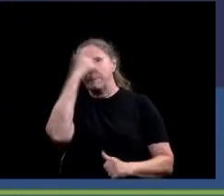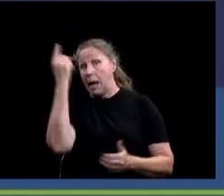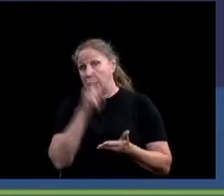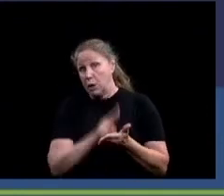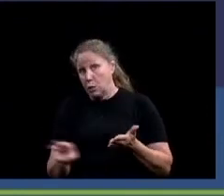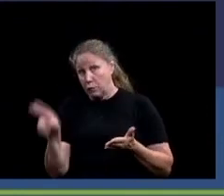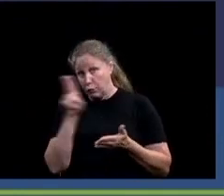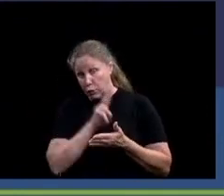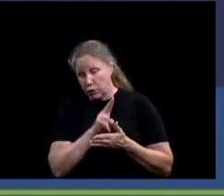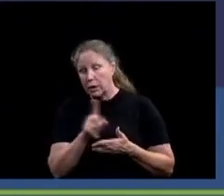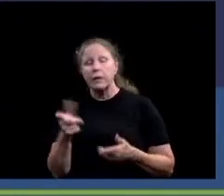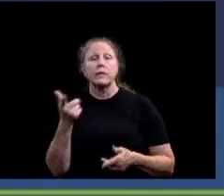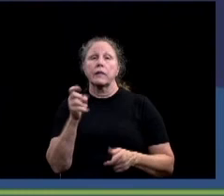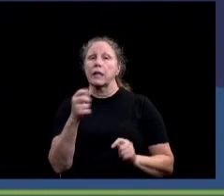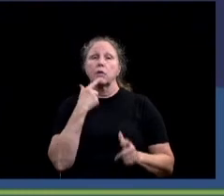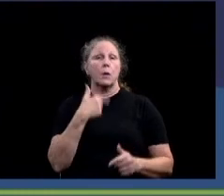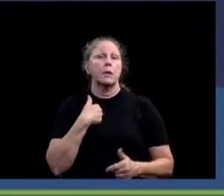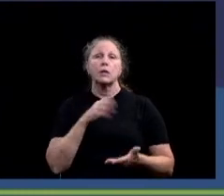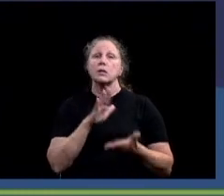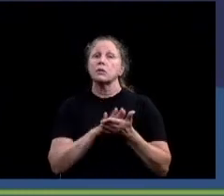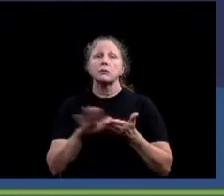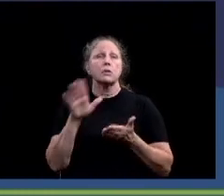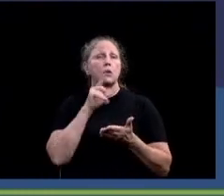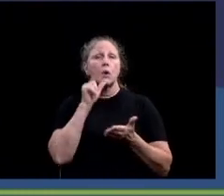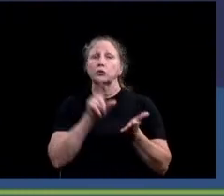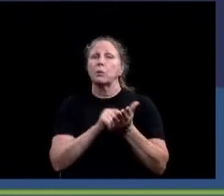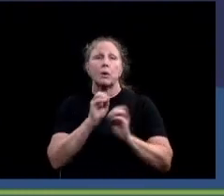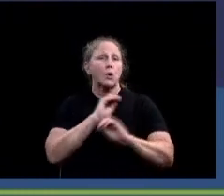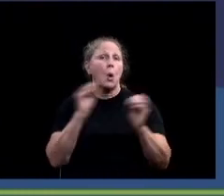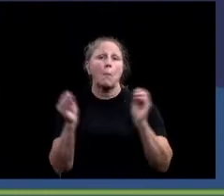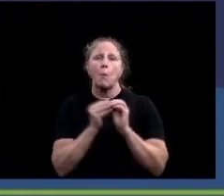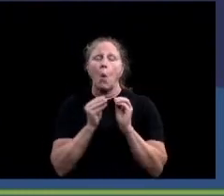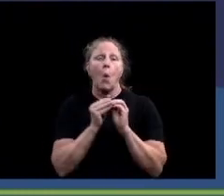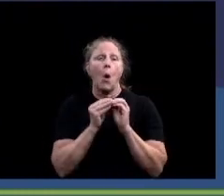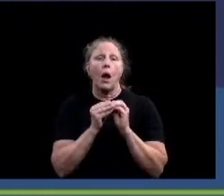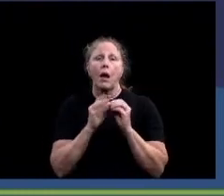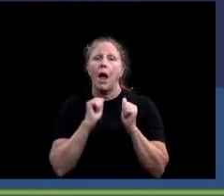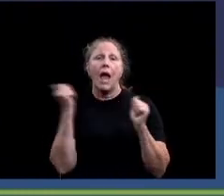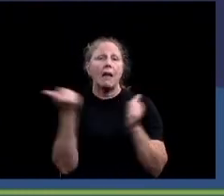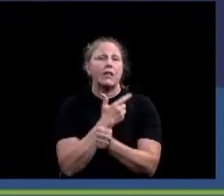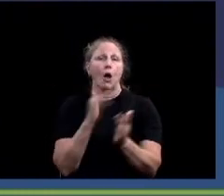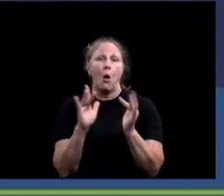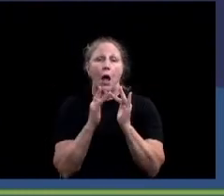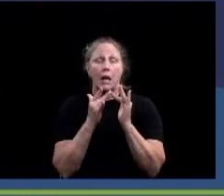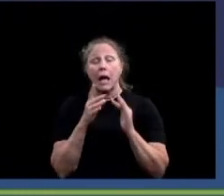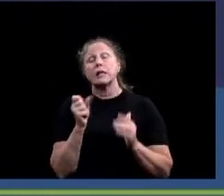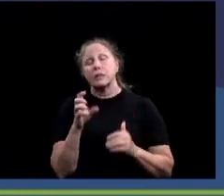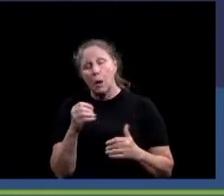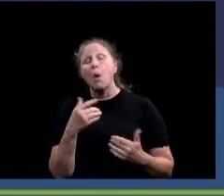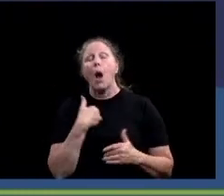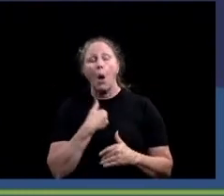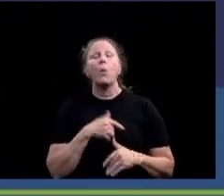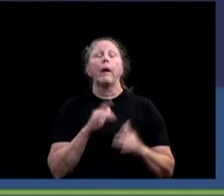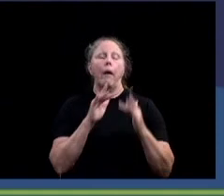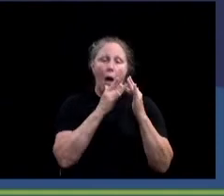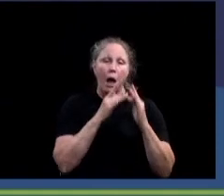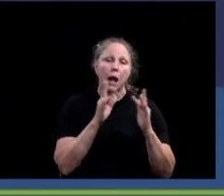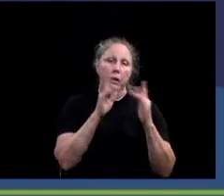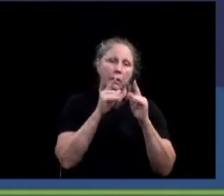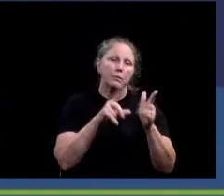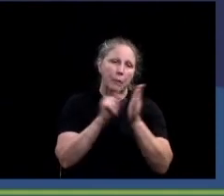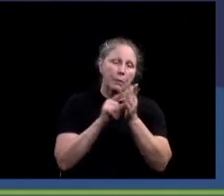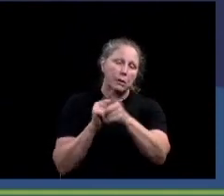newspapers anymore. They're online. And so we placed web-based ads and publications at Prairie View A&M, Paul